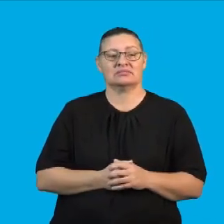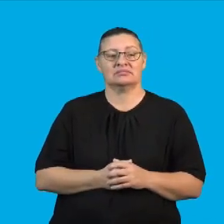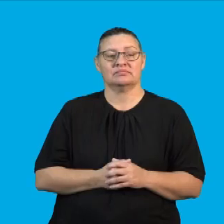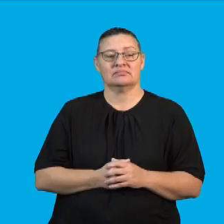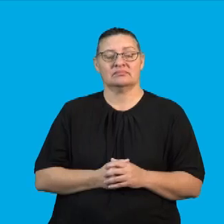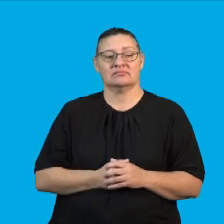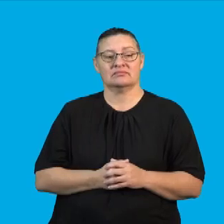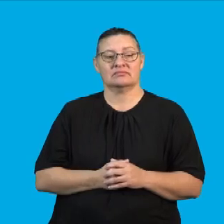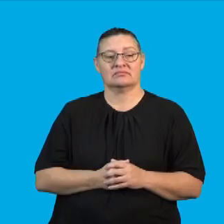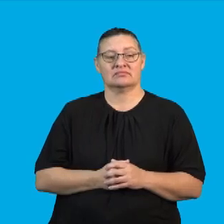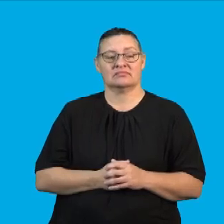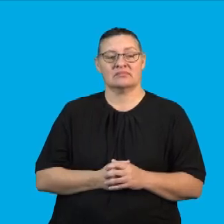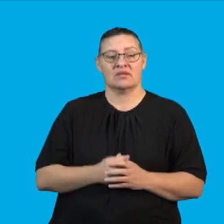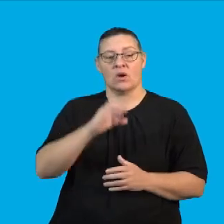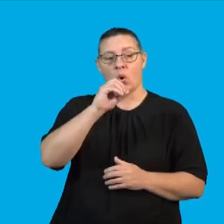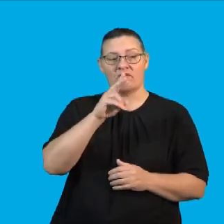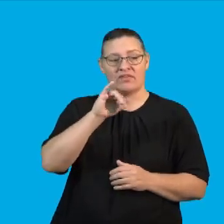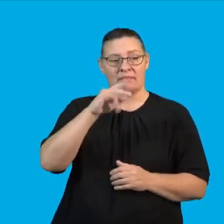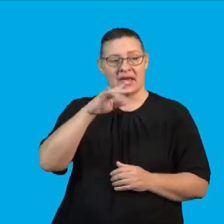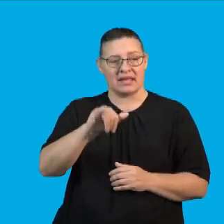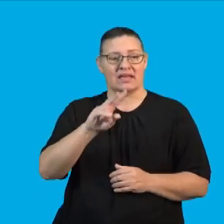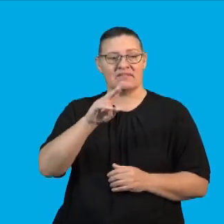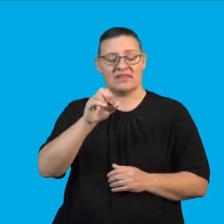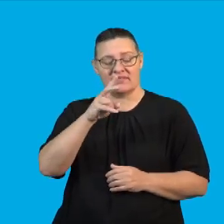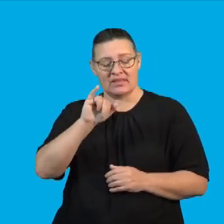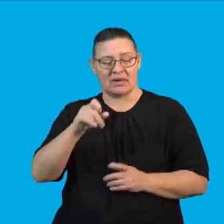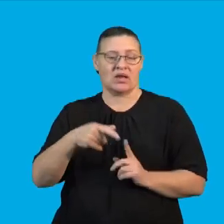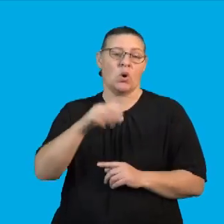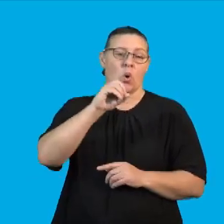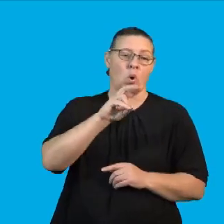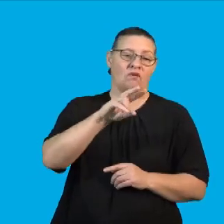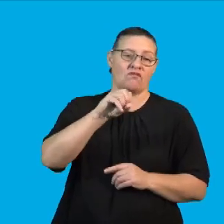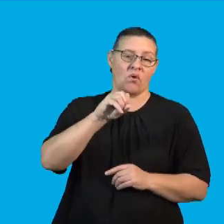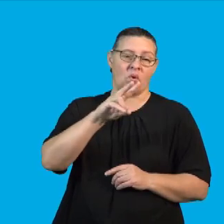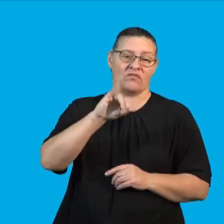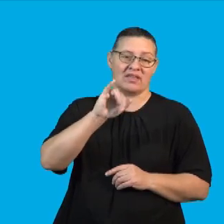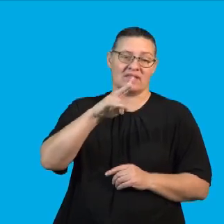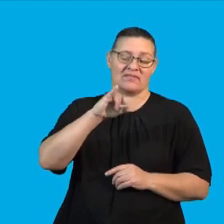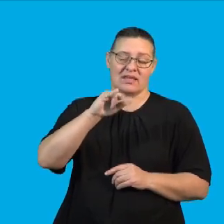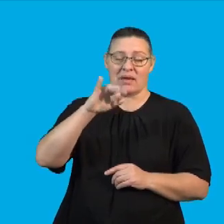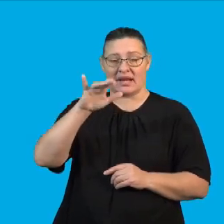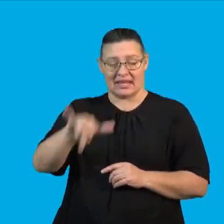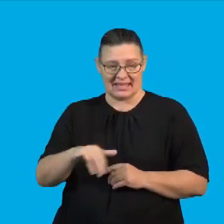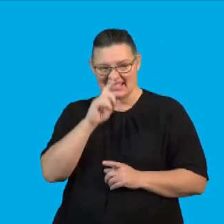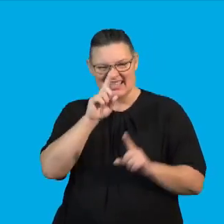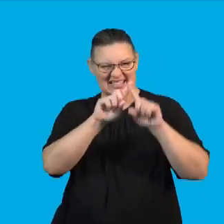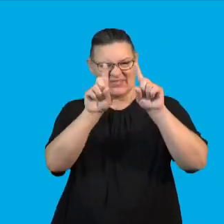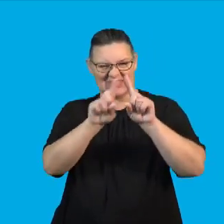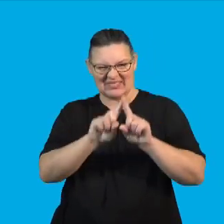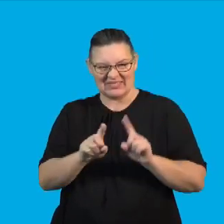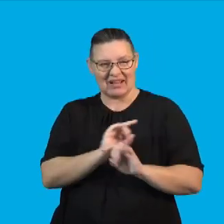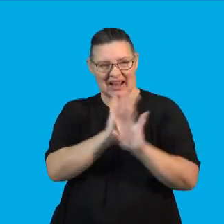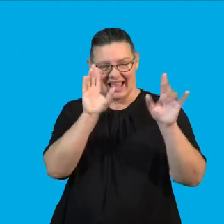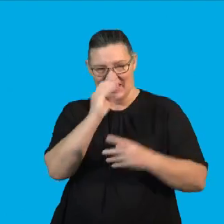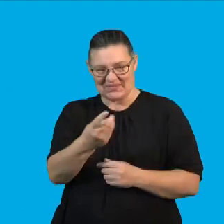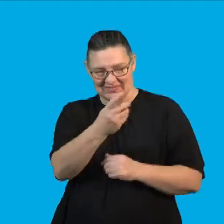Internal fertilization, external fertilization, ovipary, vivipary, ovovivipary. By now, everybody can sing the